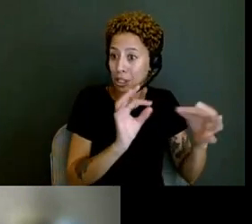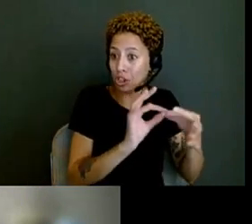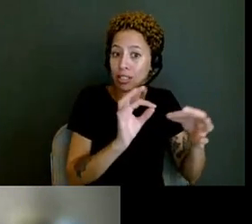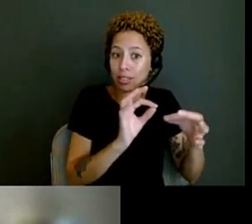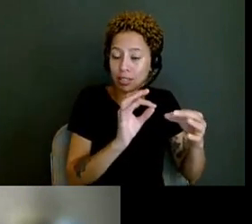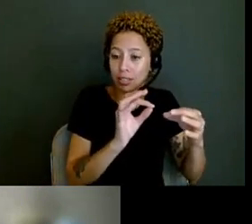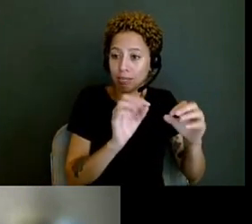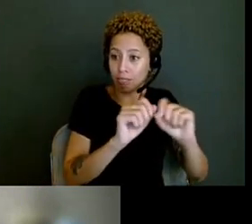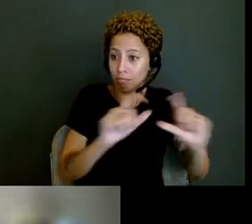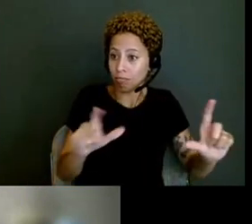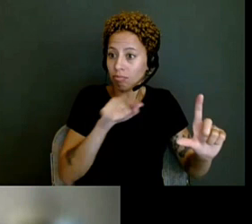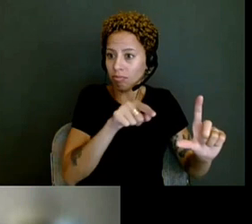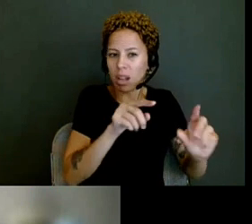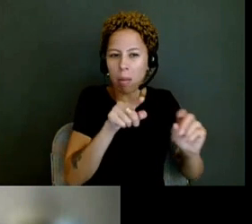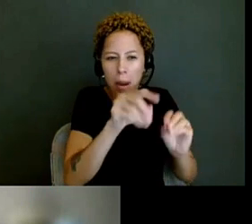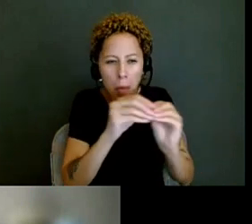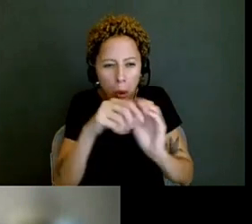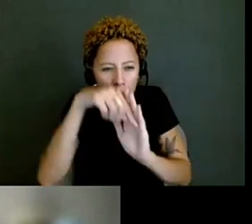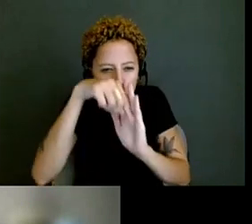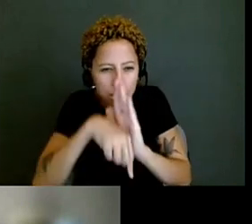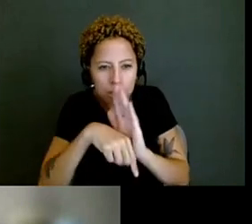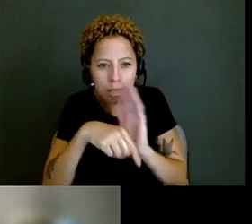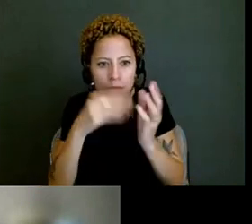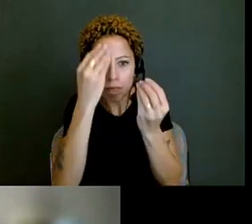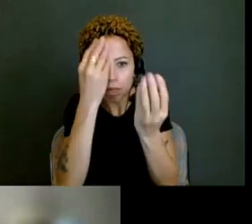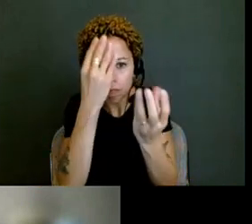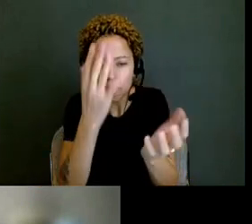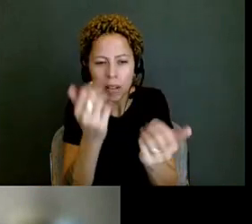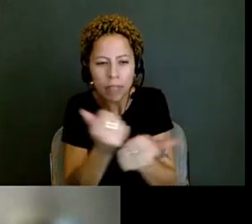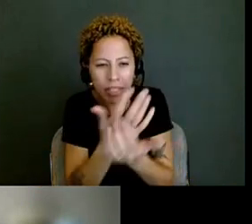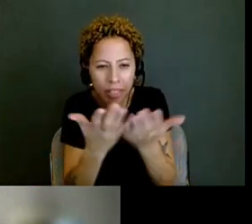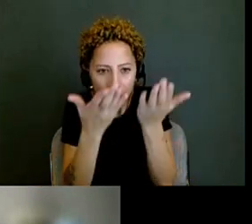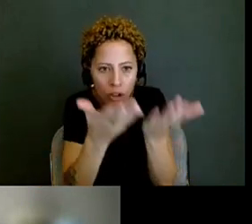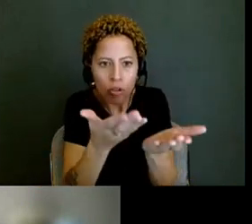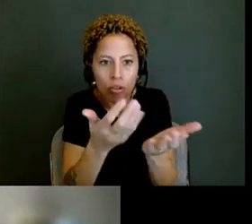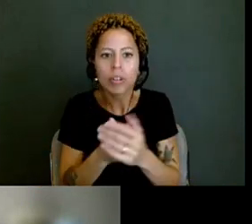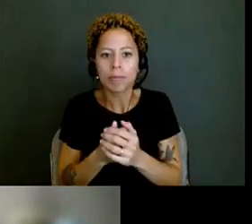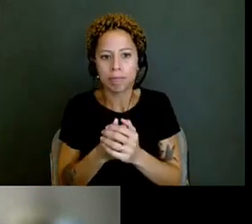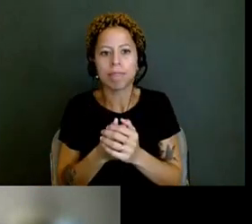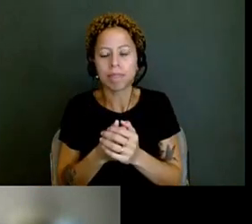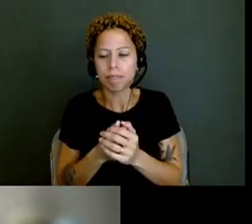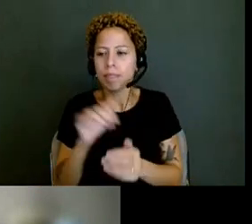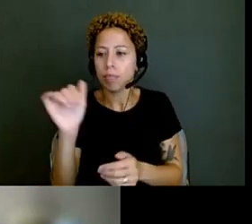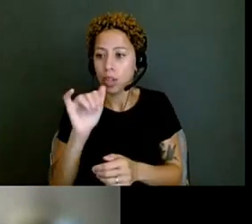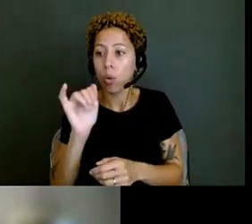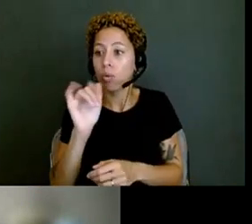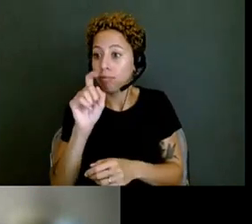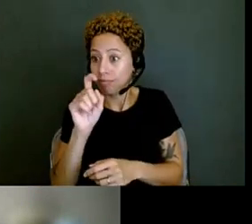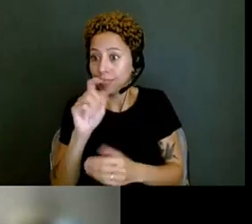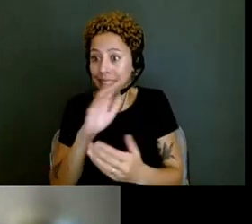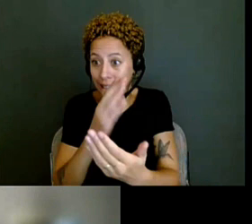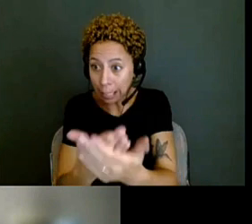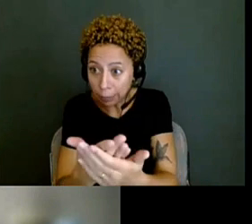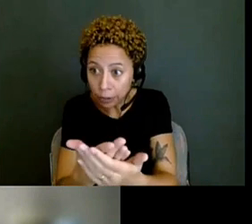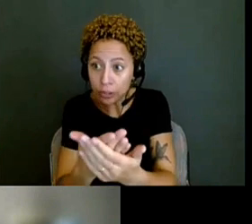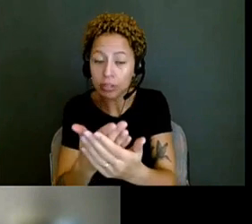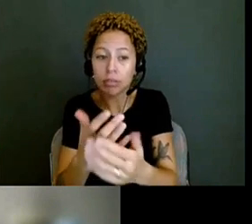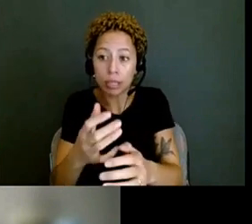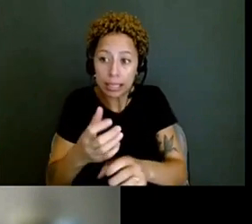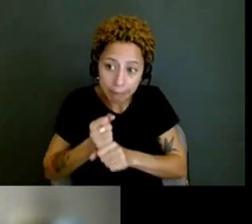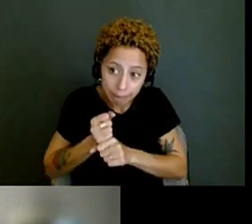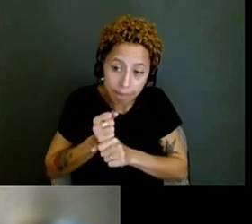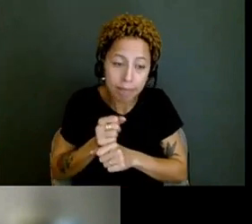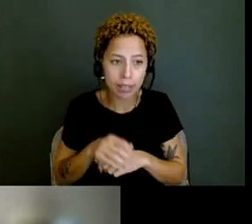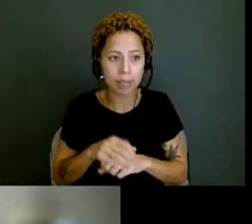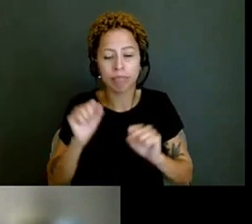we are a little more granular here because we're not worried about space. And then we'll show the delivery status of the message. So now you can print this locally if you want. You can